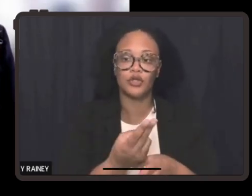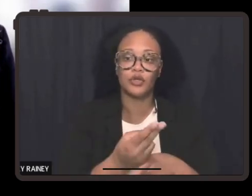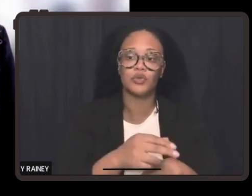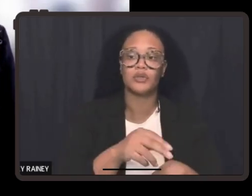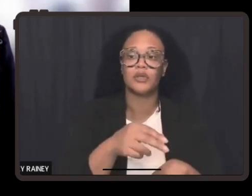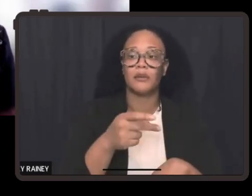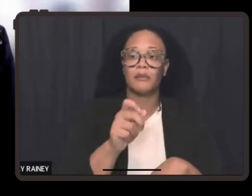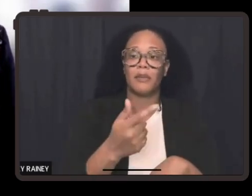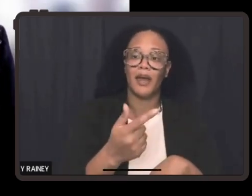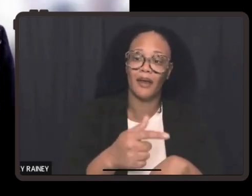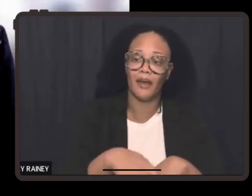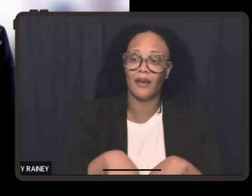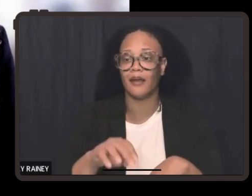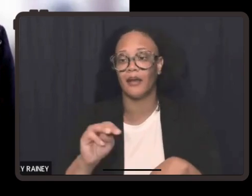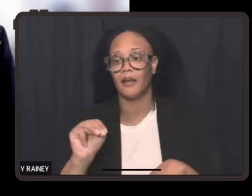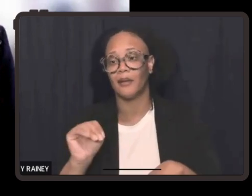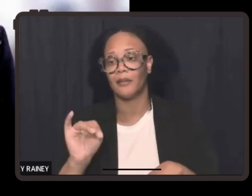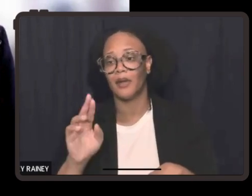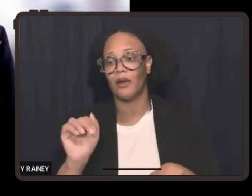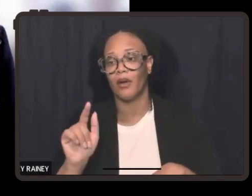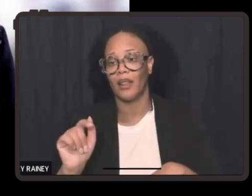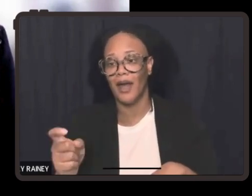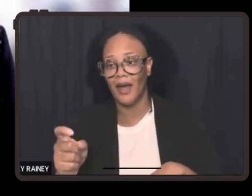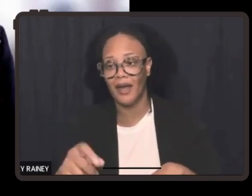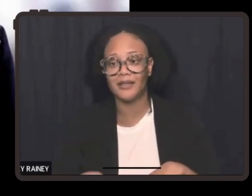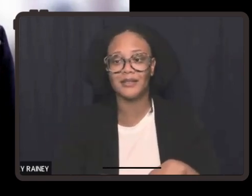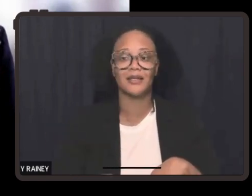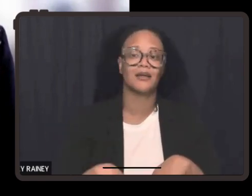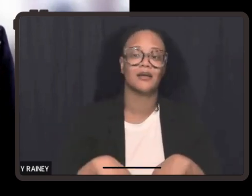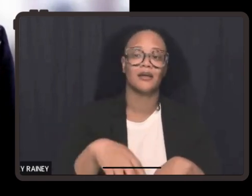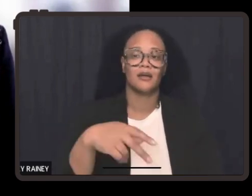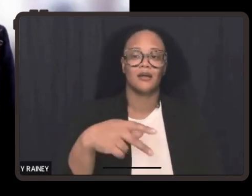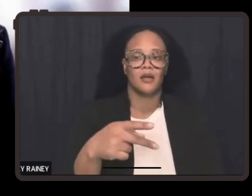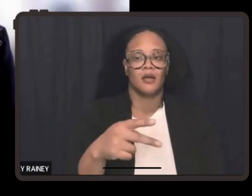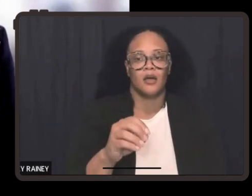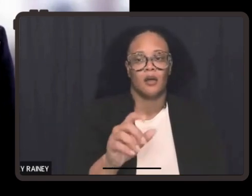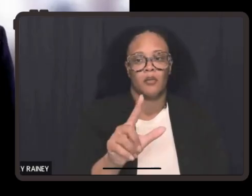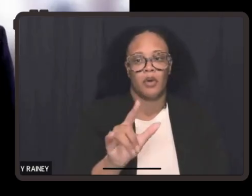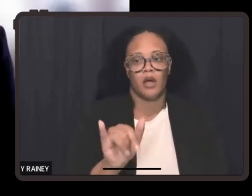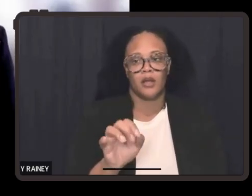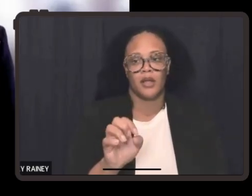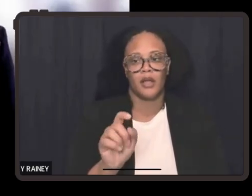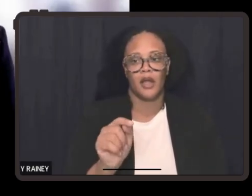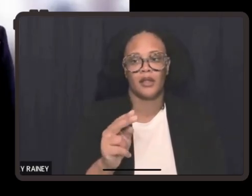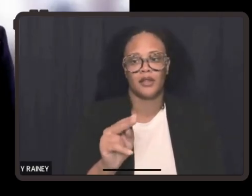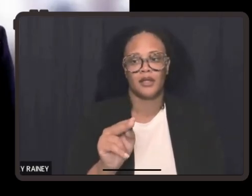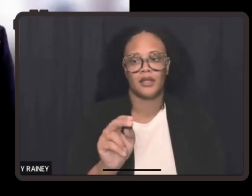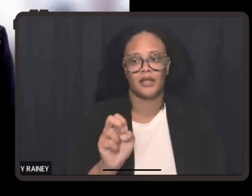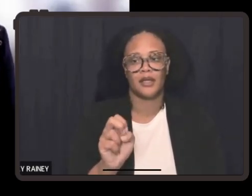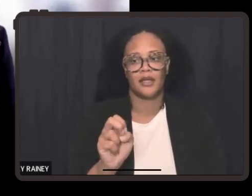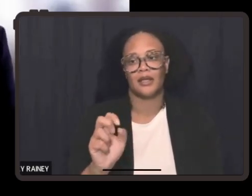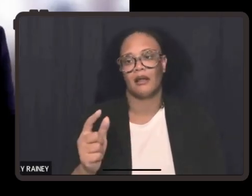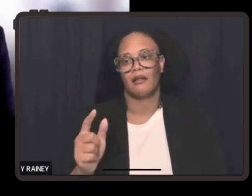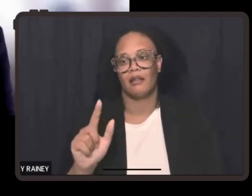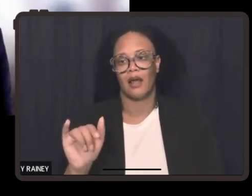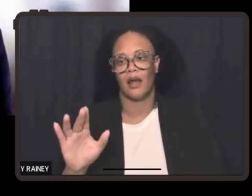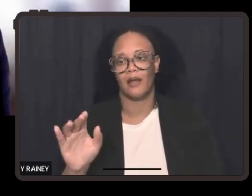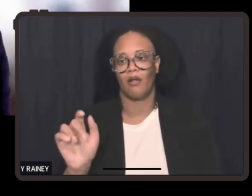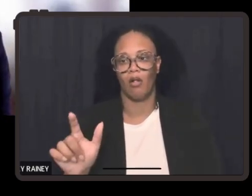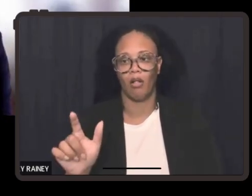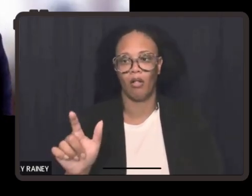it's called polyethylene glycol, so that draws water in. That's, a lot of people know that, you know, it's a scoop and you add it